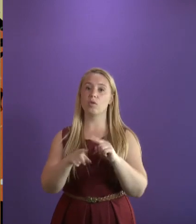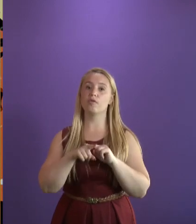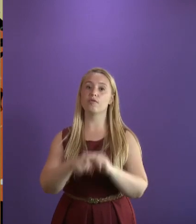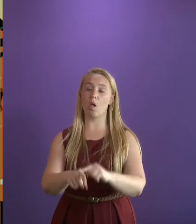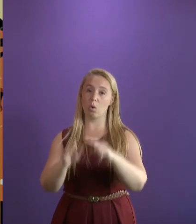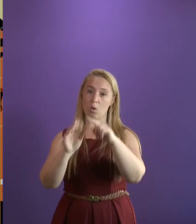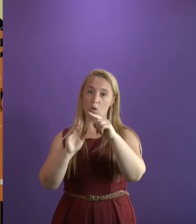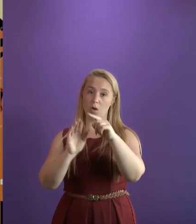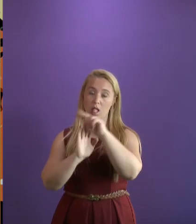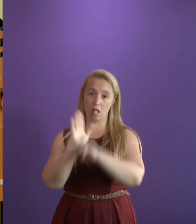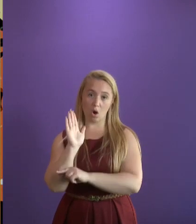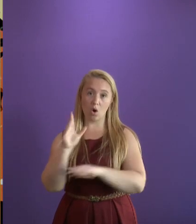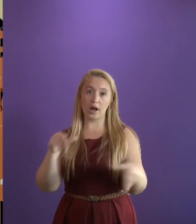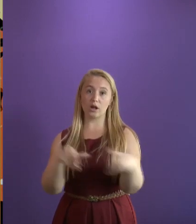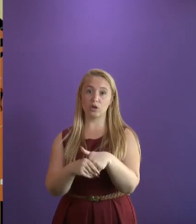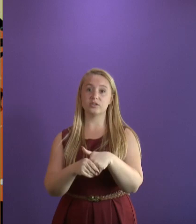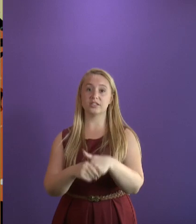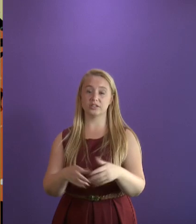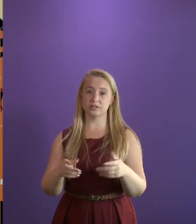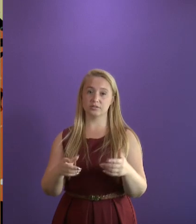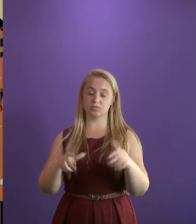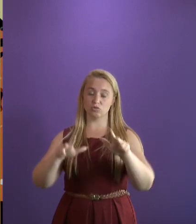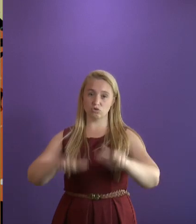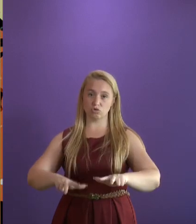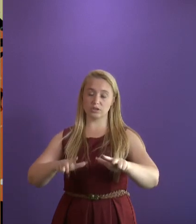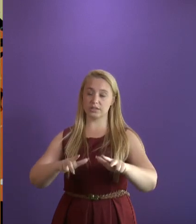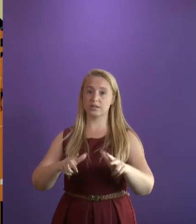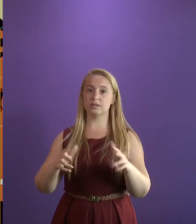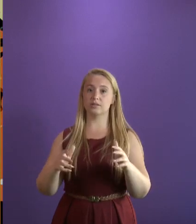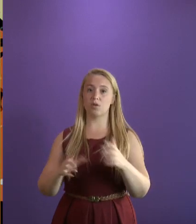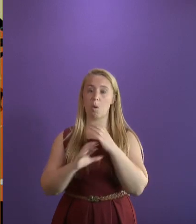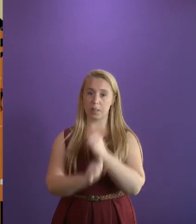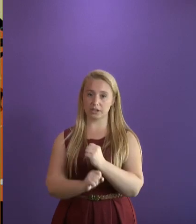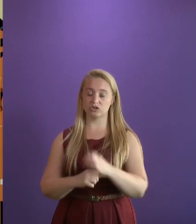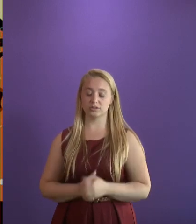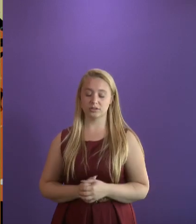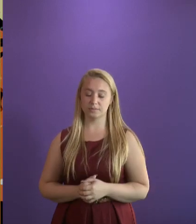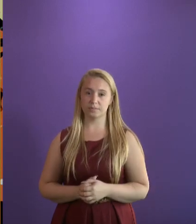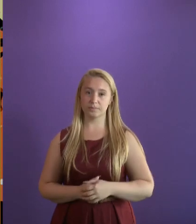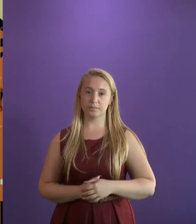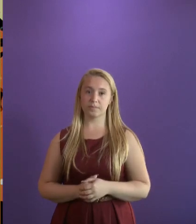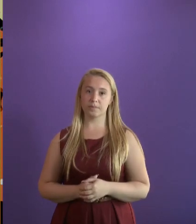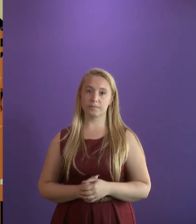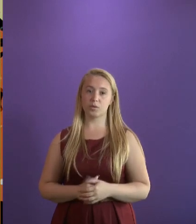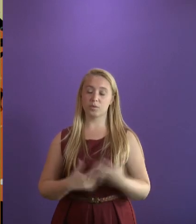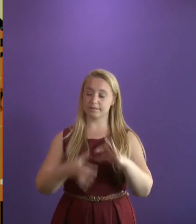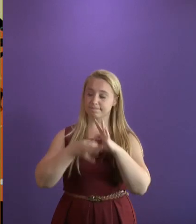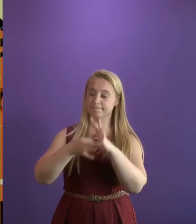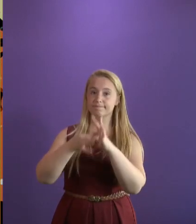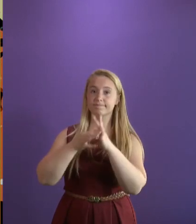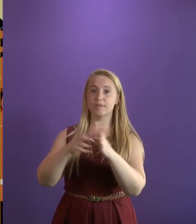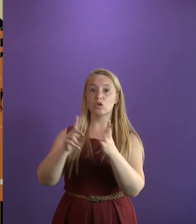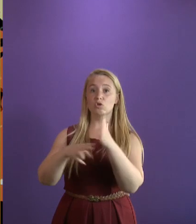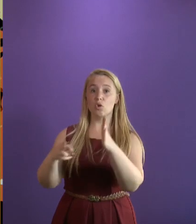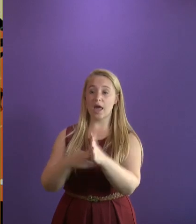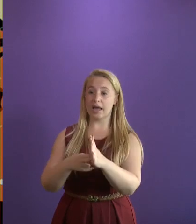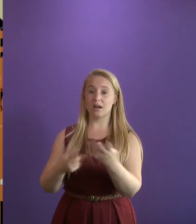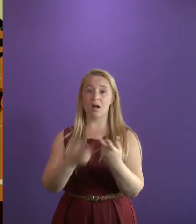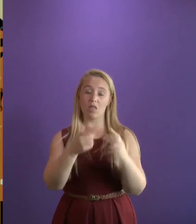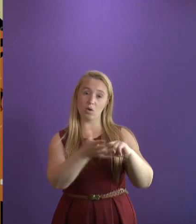international law and treaty obligations. The Scottish Government actively engages with the United Nations and other organisations.